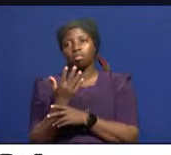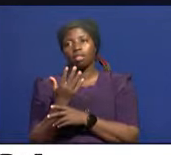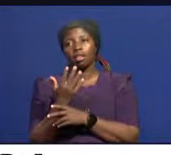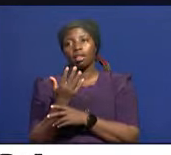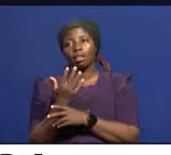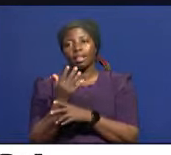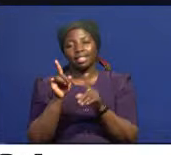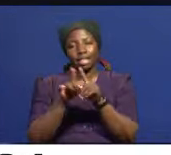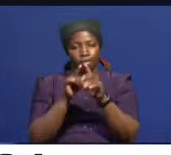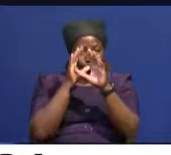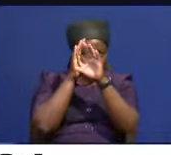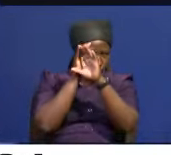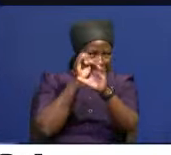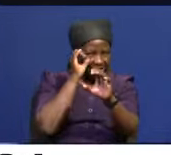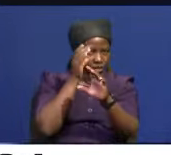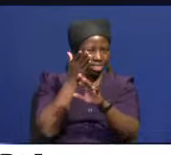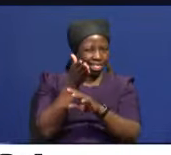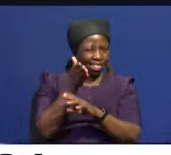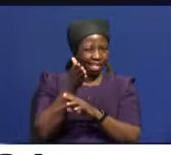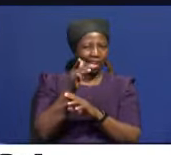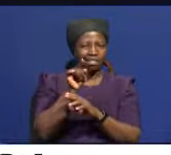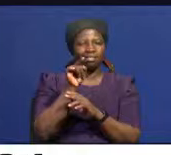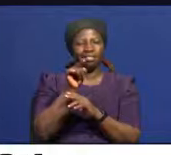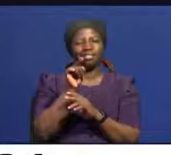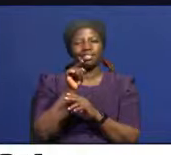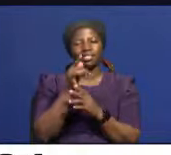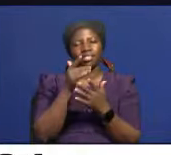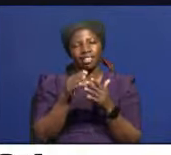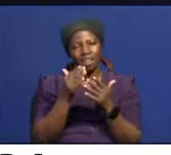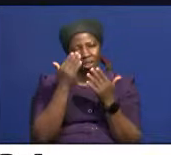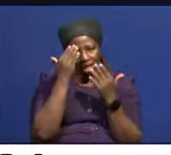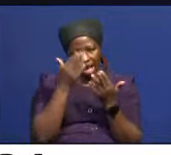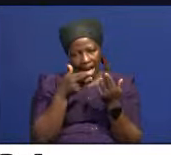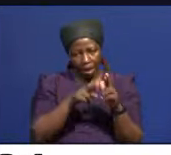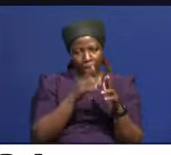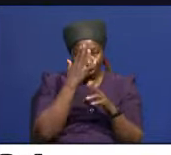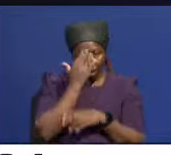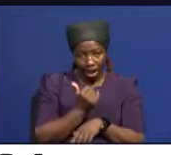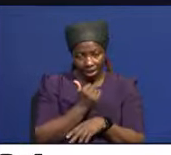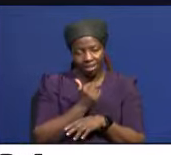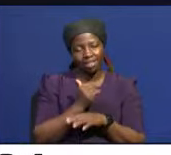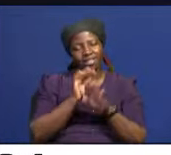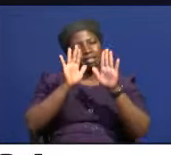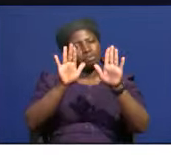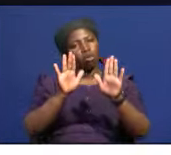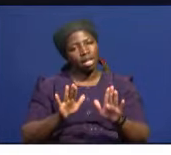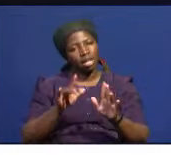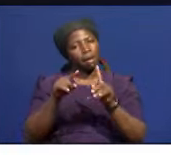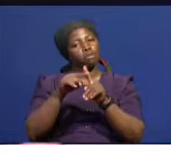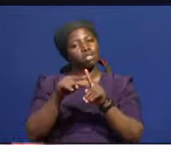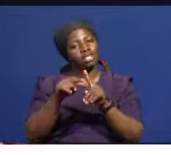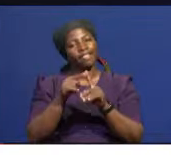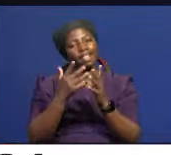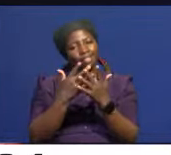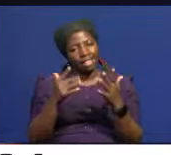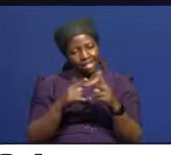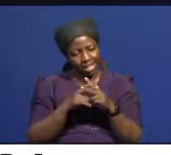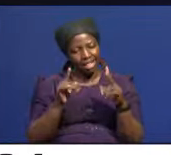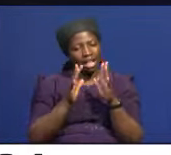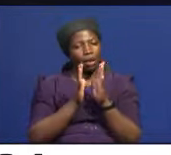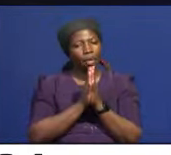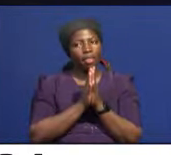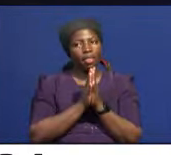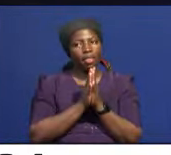and projections in there is informed by a number of key positive factors, beginning with